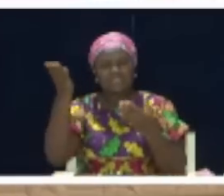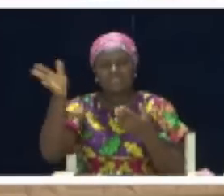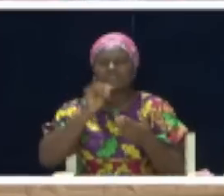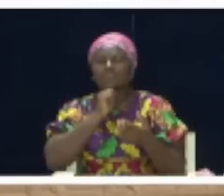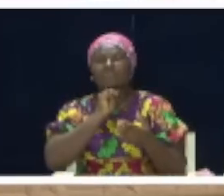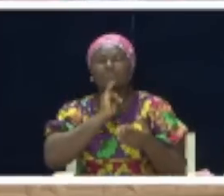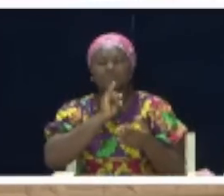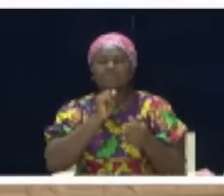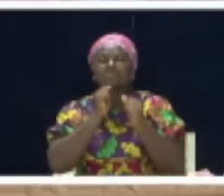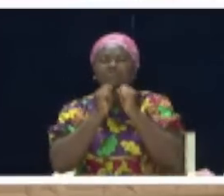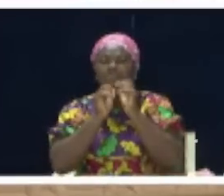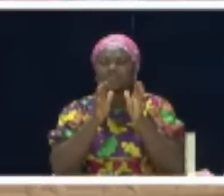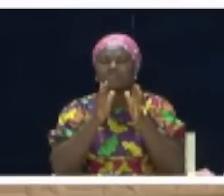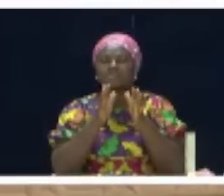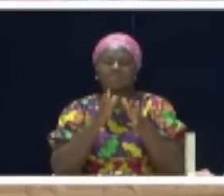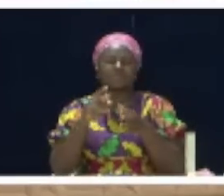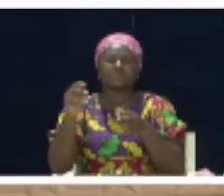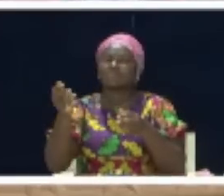You'll never walk again.